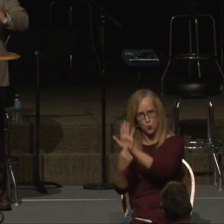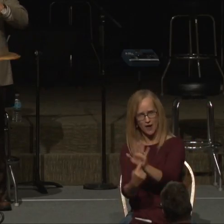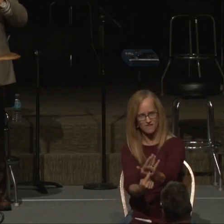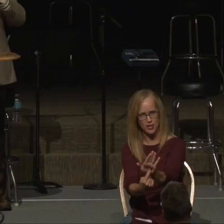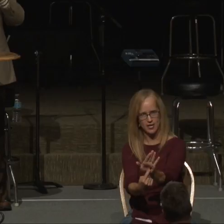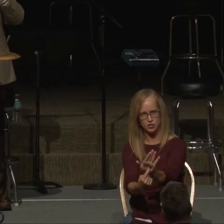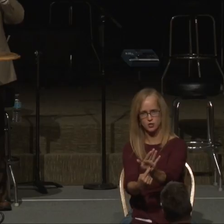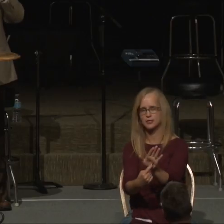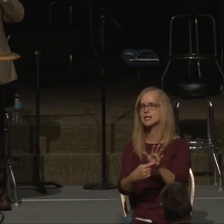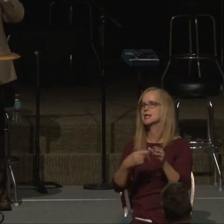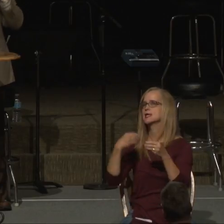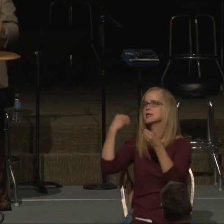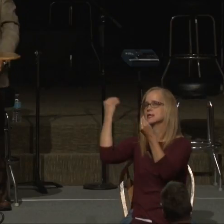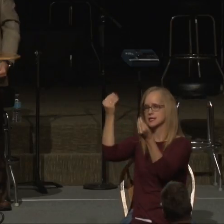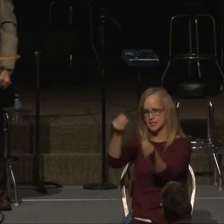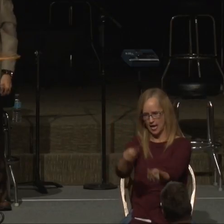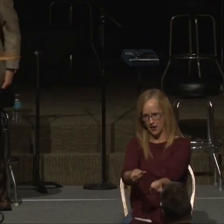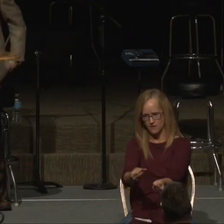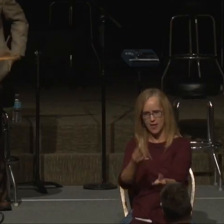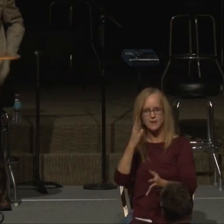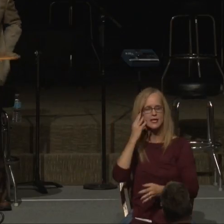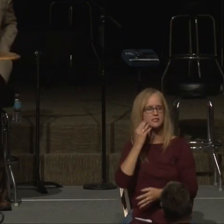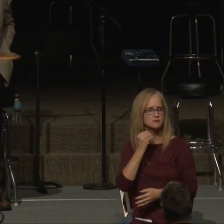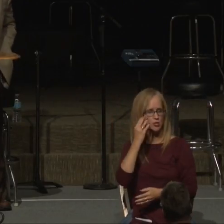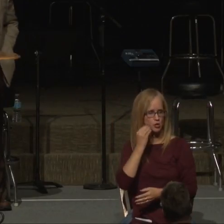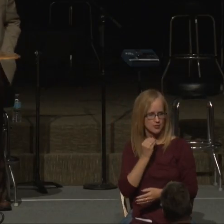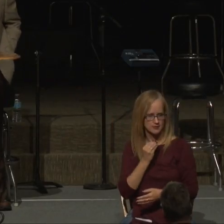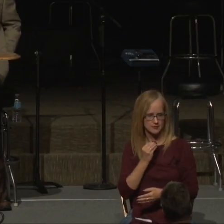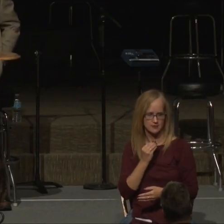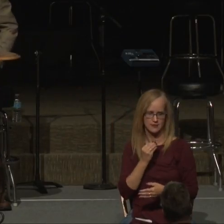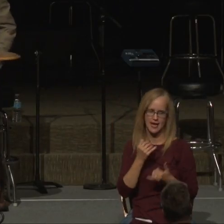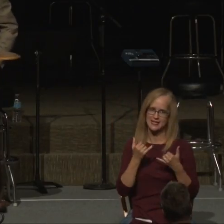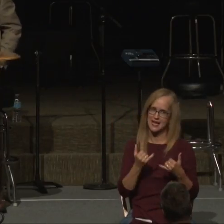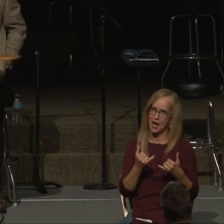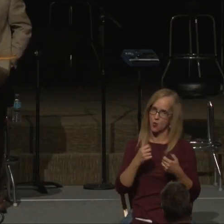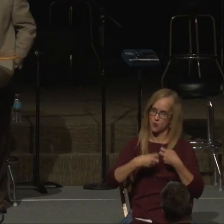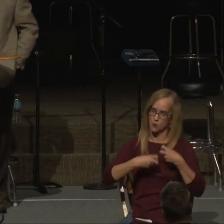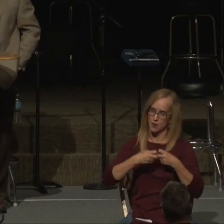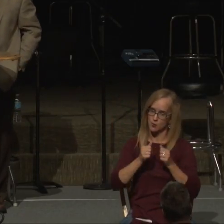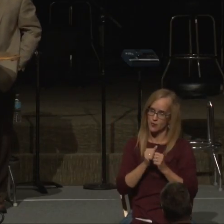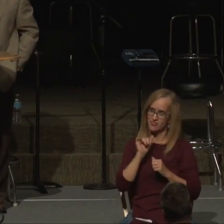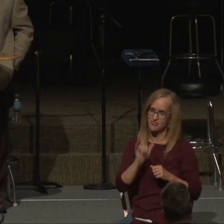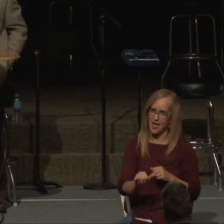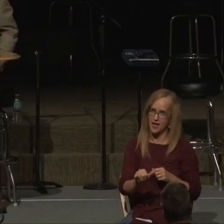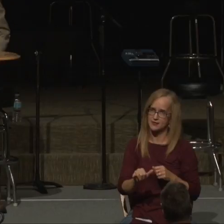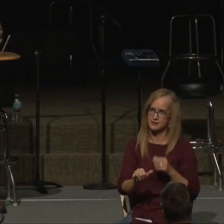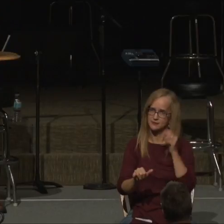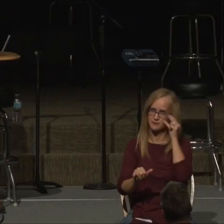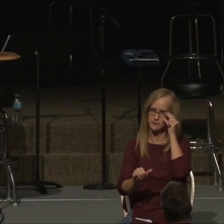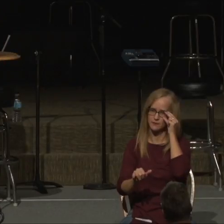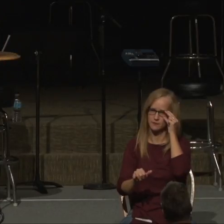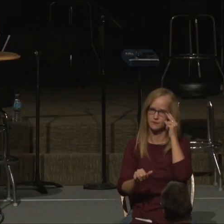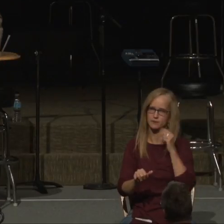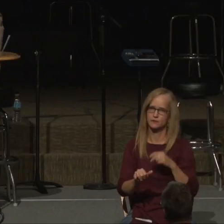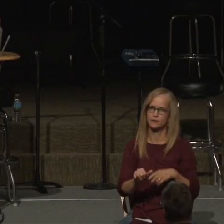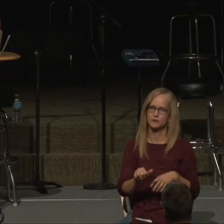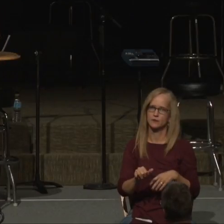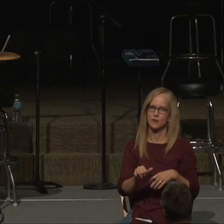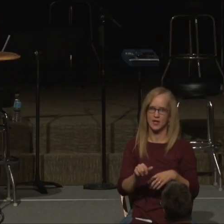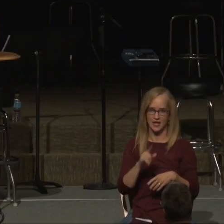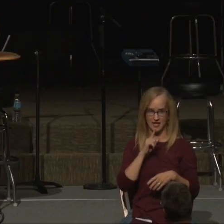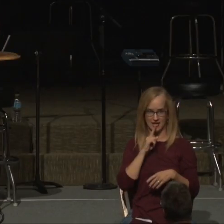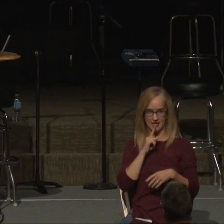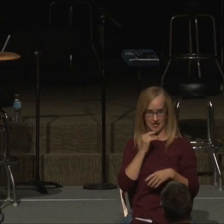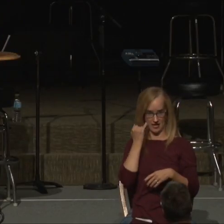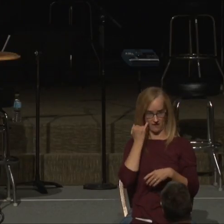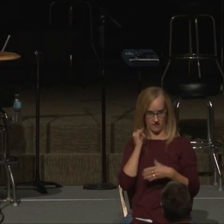He gave them experience. Now, the problem with that, to one degree, is this. Is that if that's all